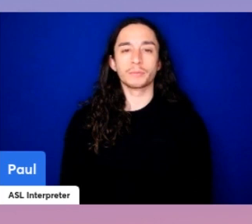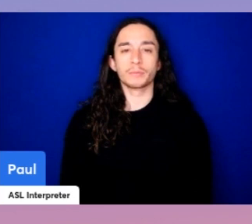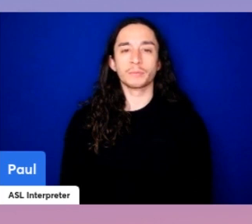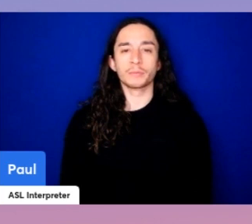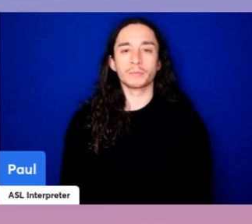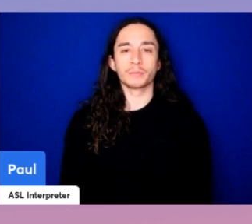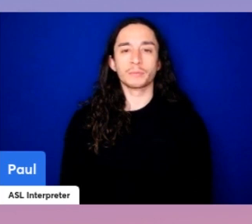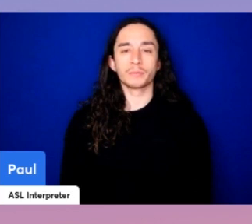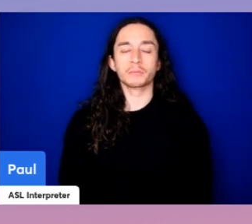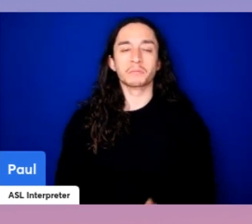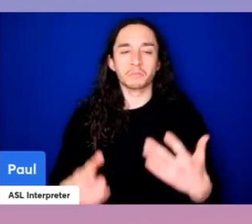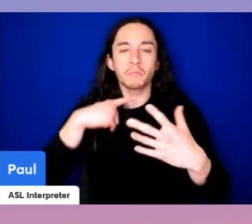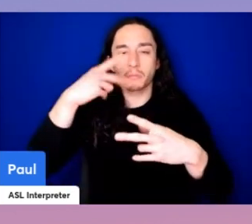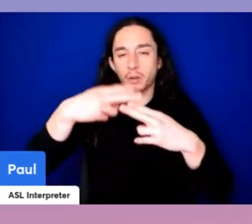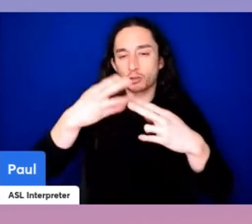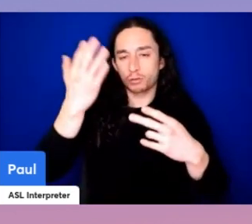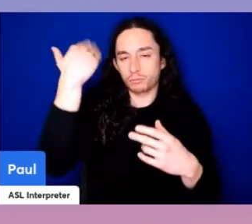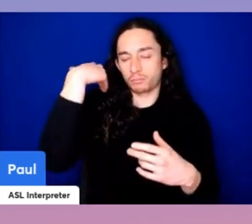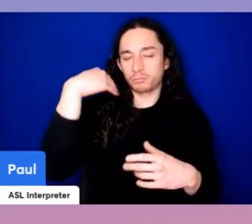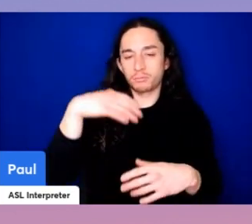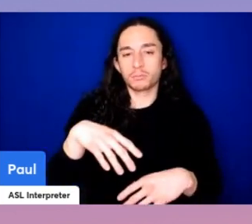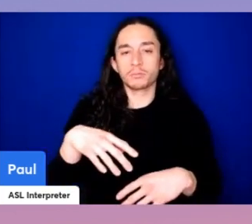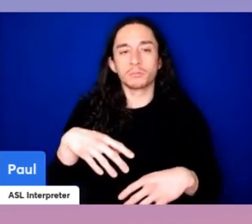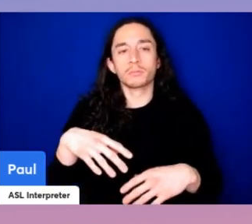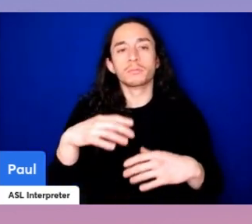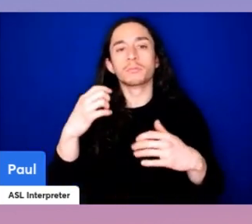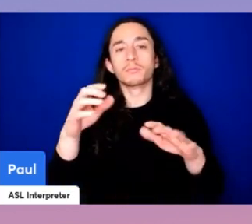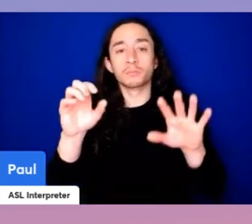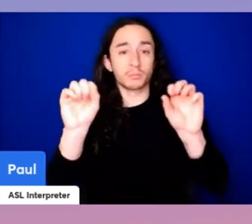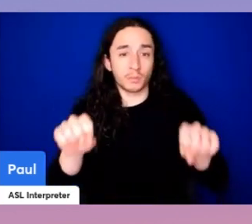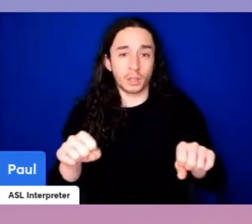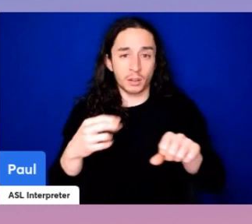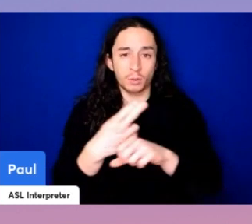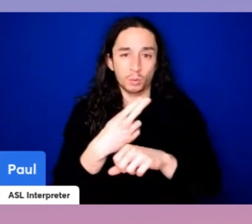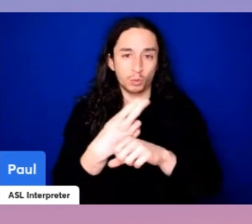Yeah, as mentioned before, you may use